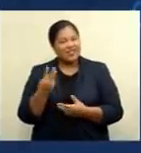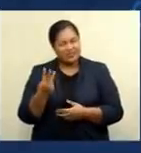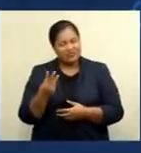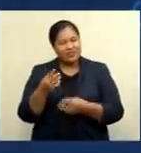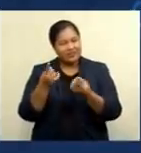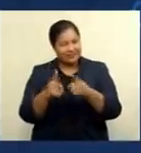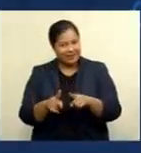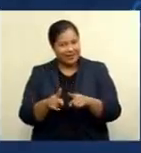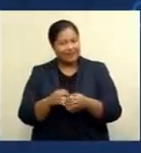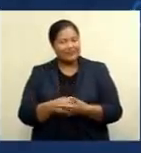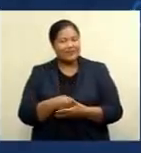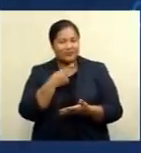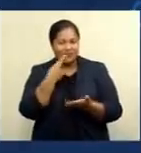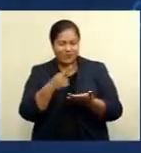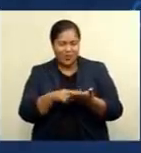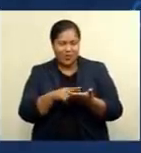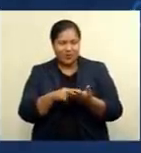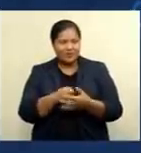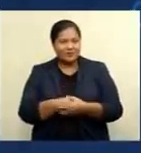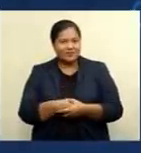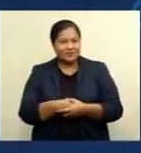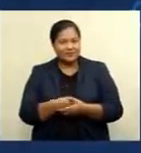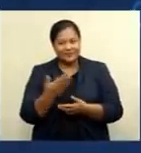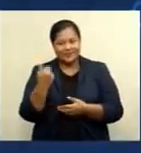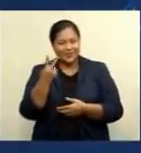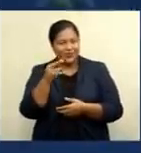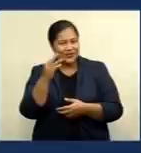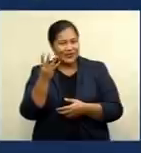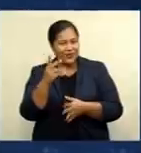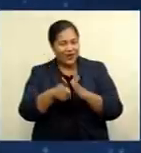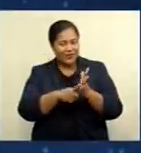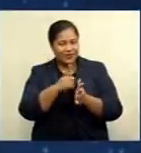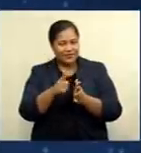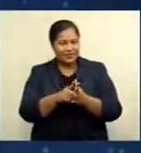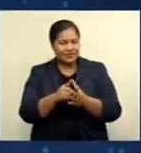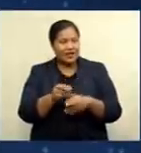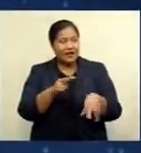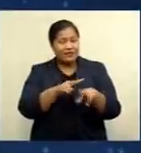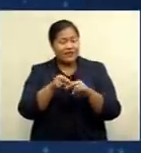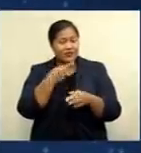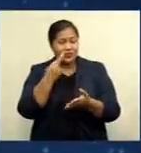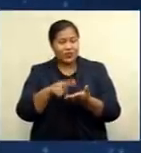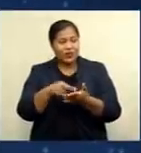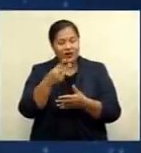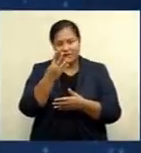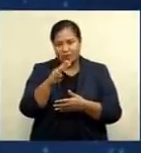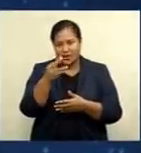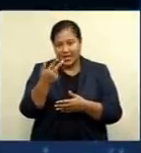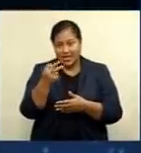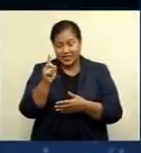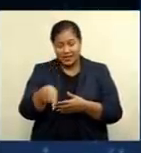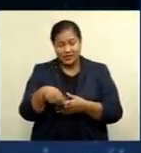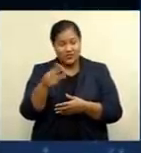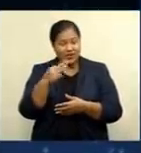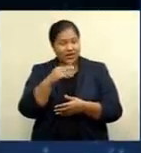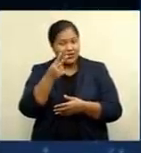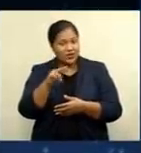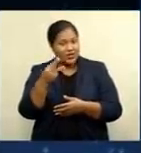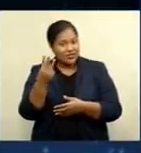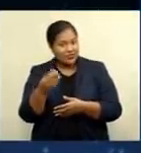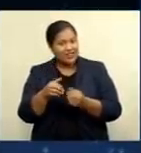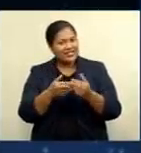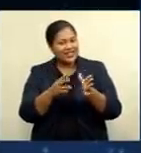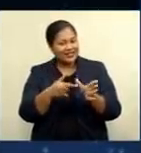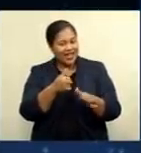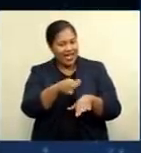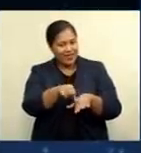COVID-19 deaths to report in the last 24-hour period. Fiji has recorded 48,323 cases since